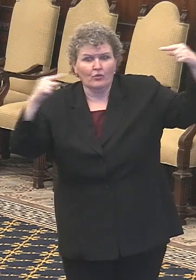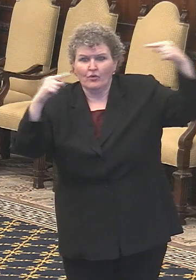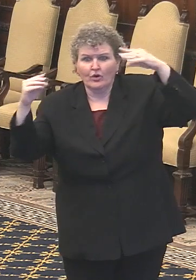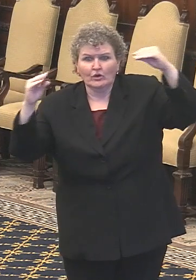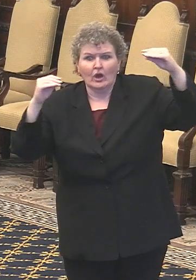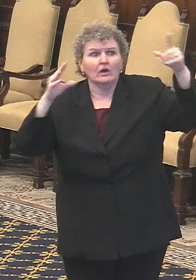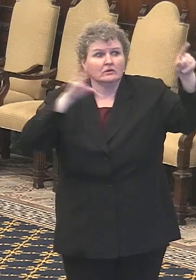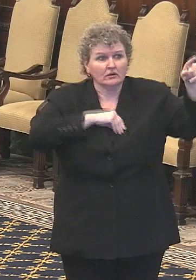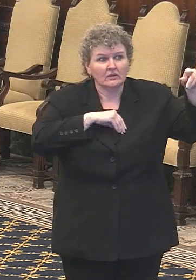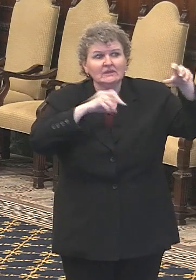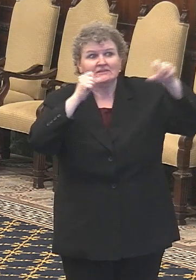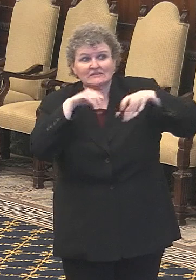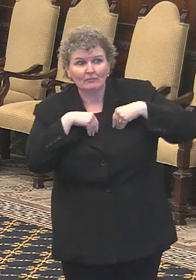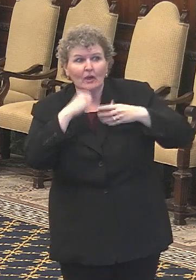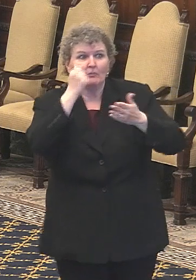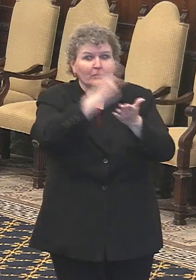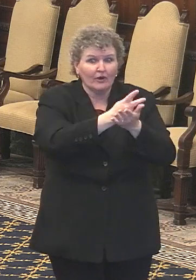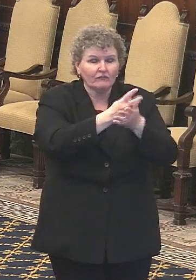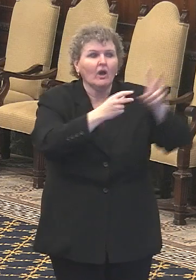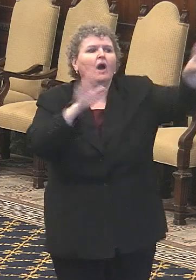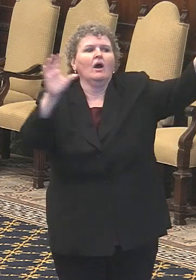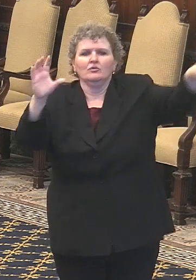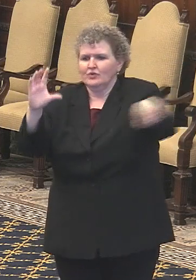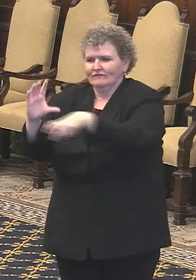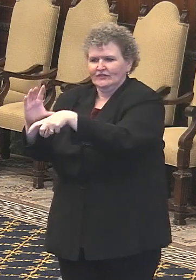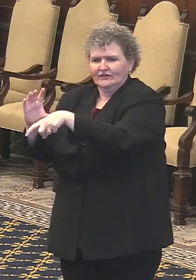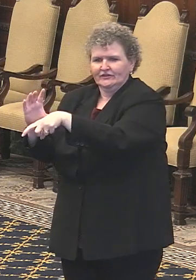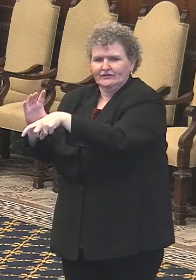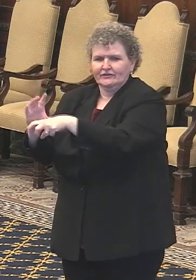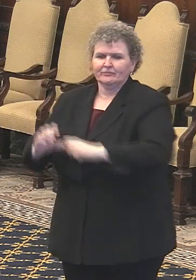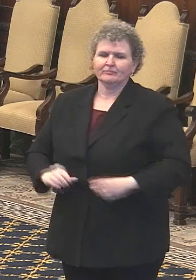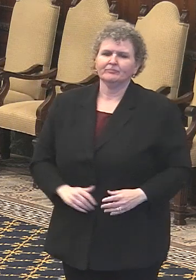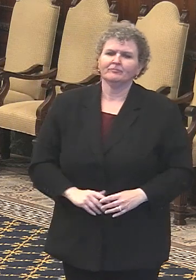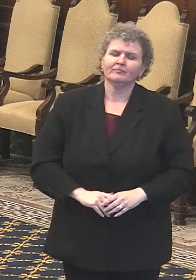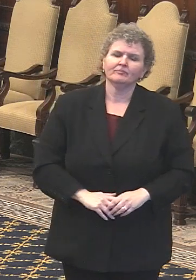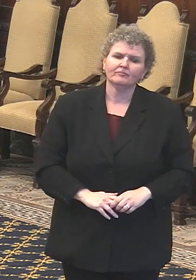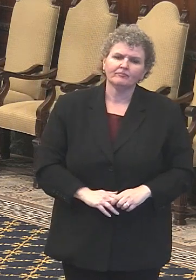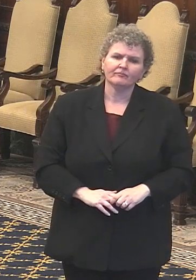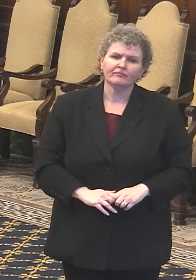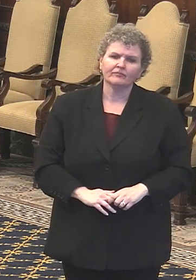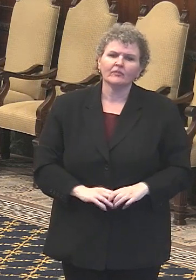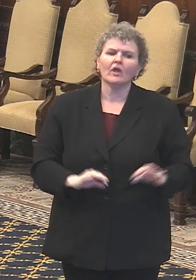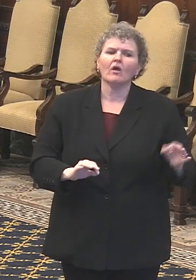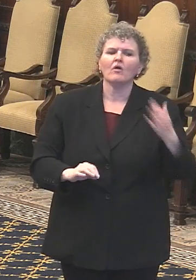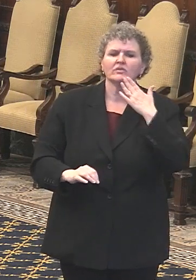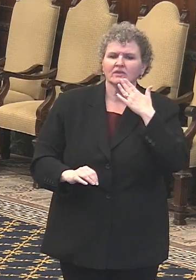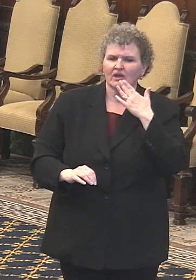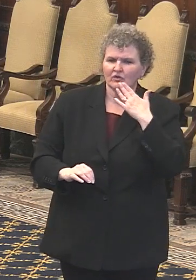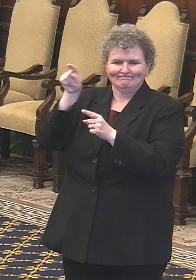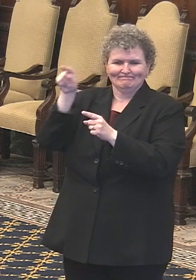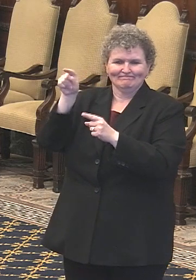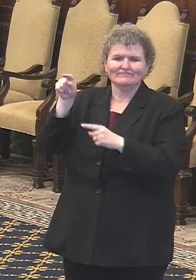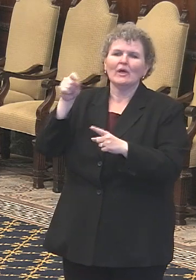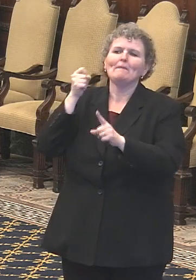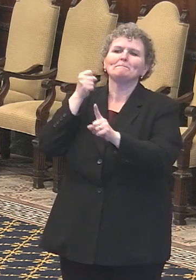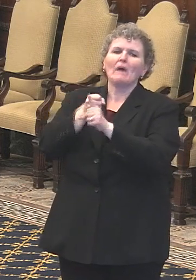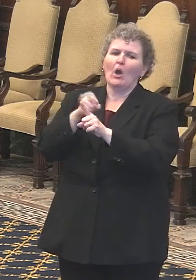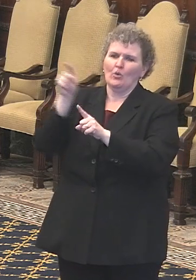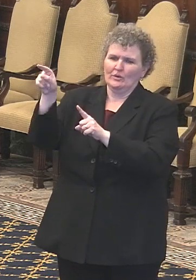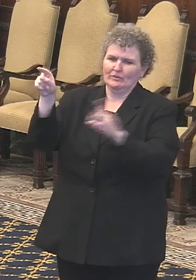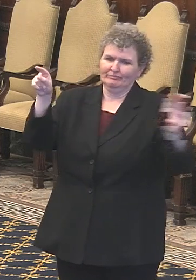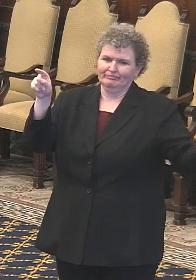from the Liacouras Center chief medical officer before the transfer happens. Dr. Farley, thank you. If I could ask the mayor now a question. Mr.